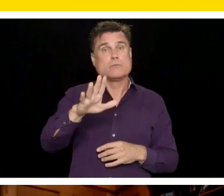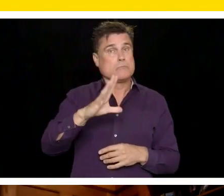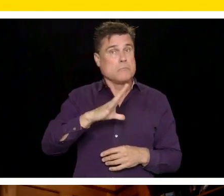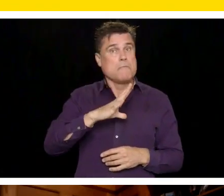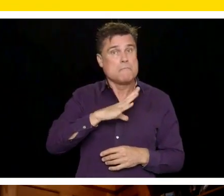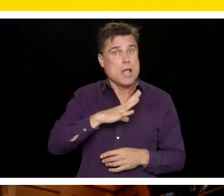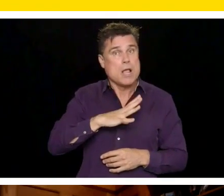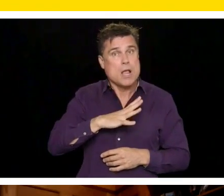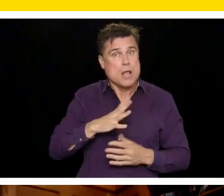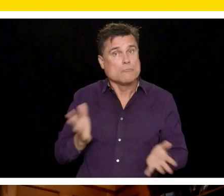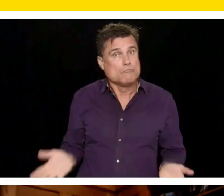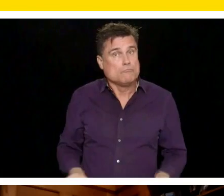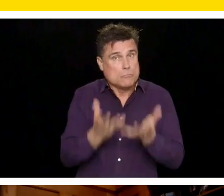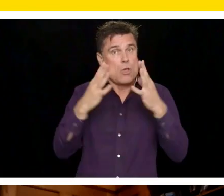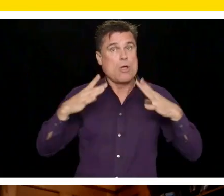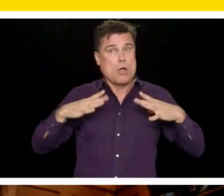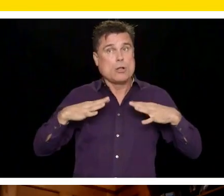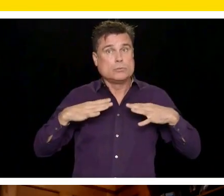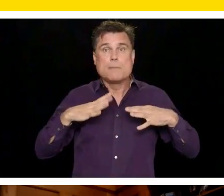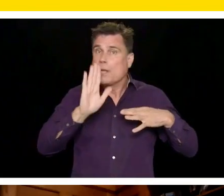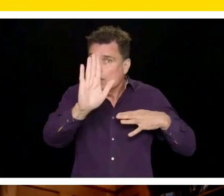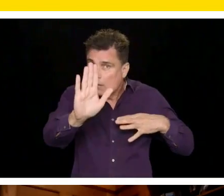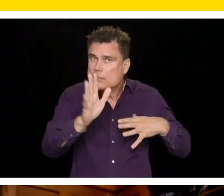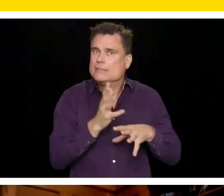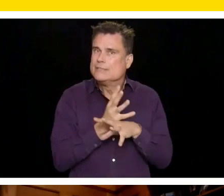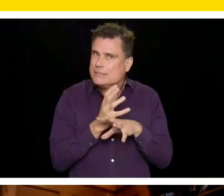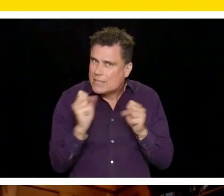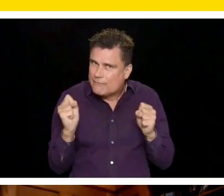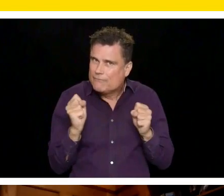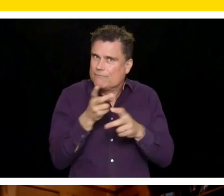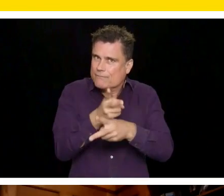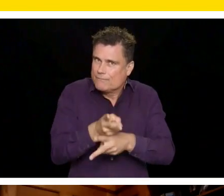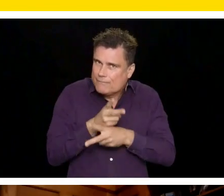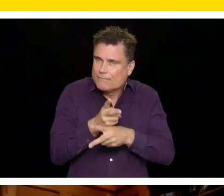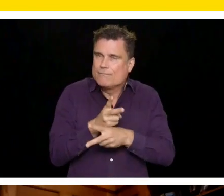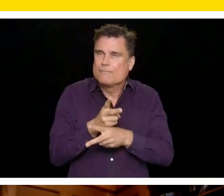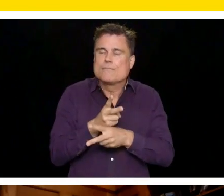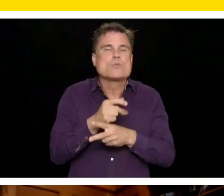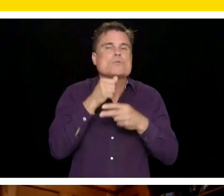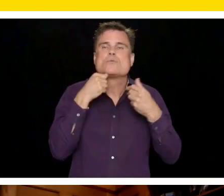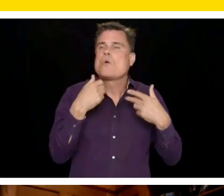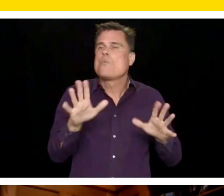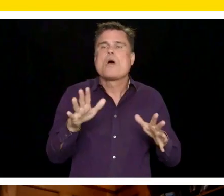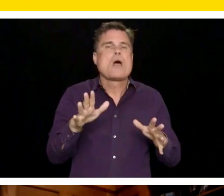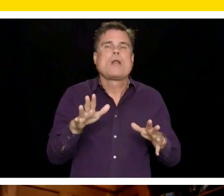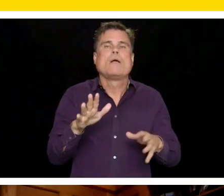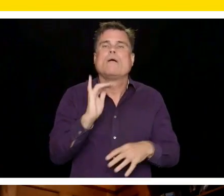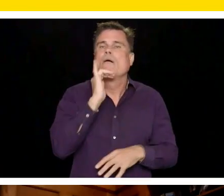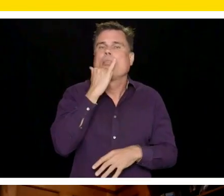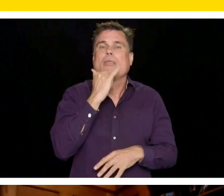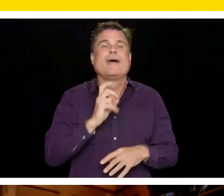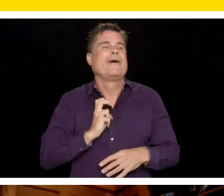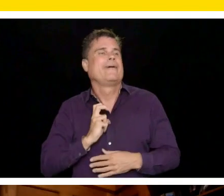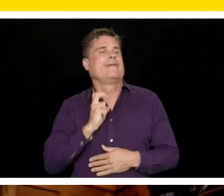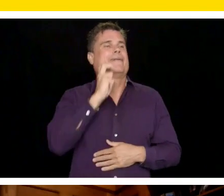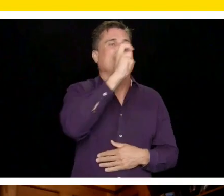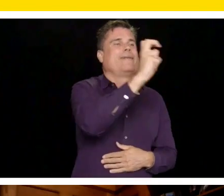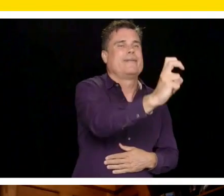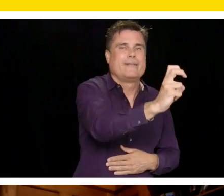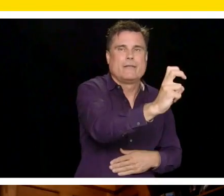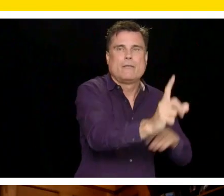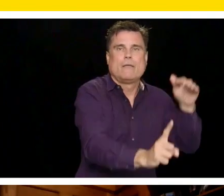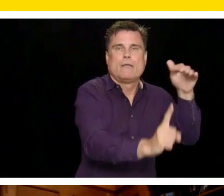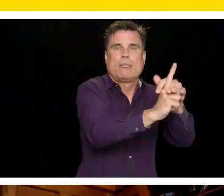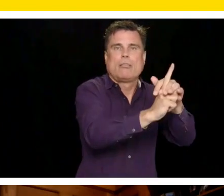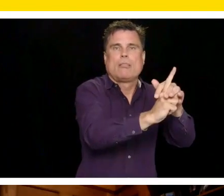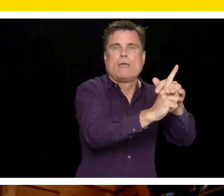COVID-19. We don't want to be catching COVID-19 and bringing it home to our communities. So you got to do it safely. And the best way to do it is